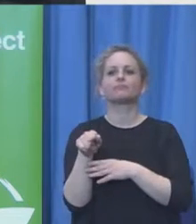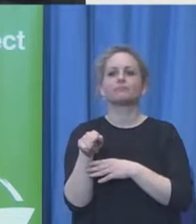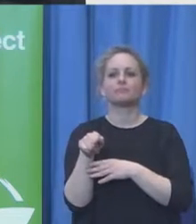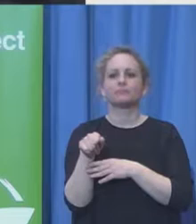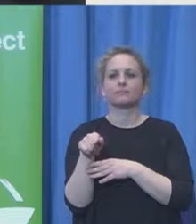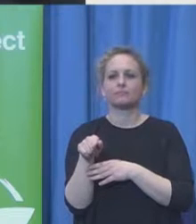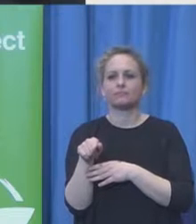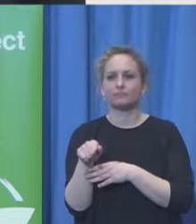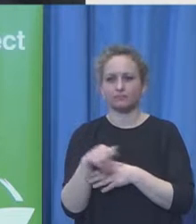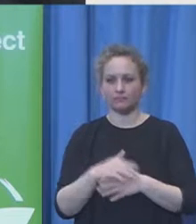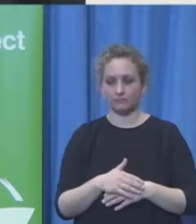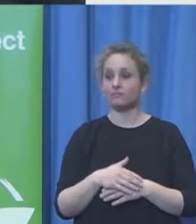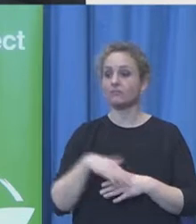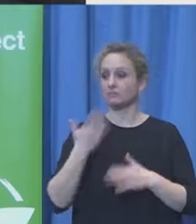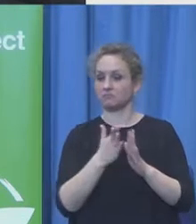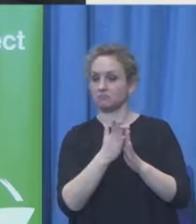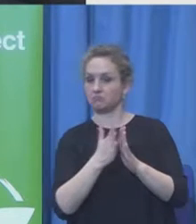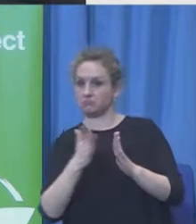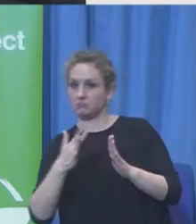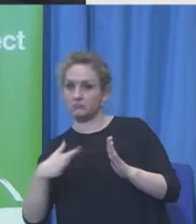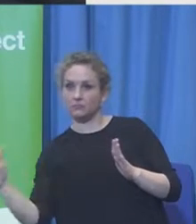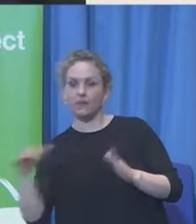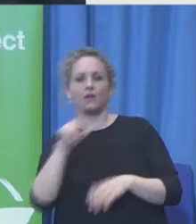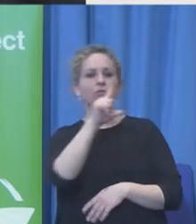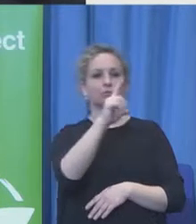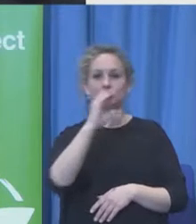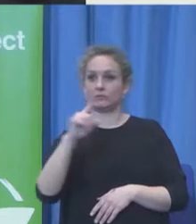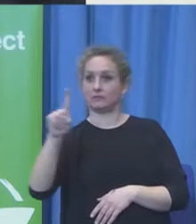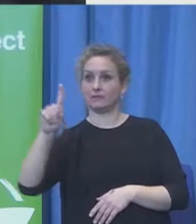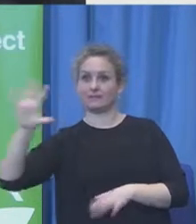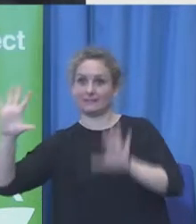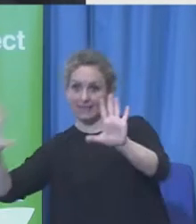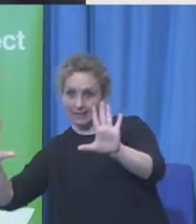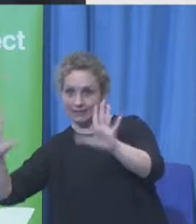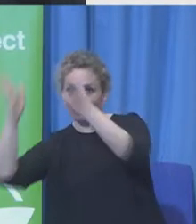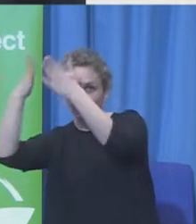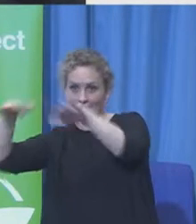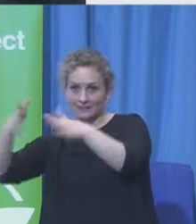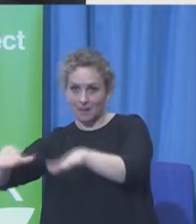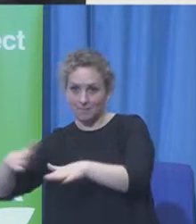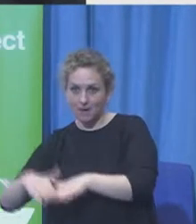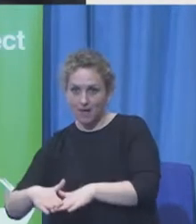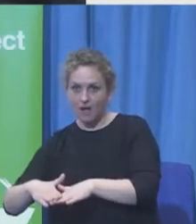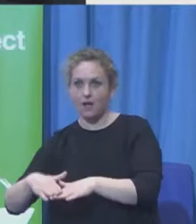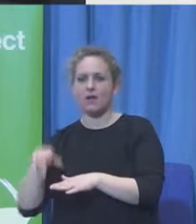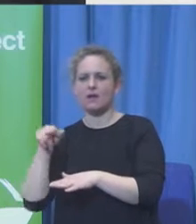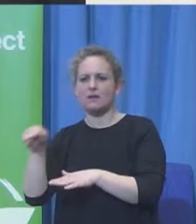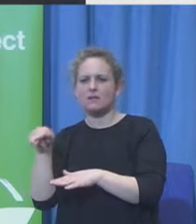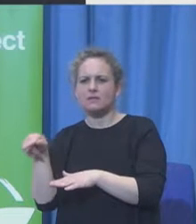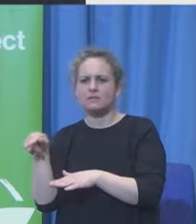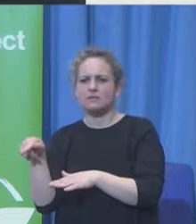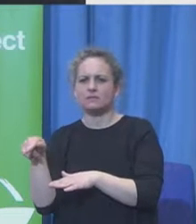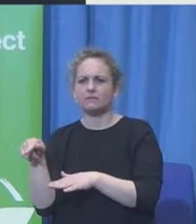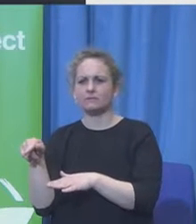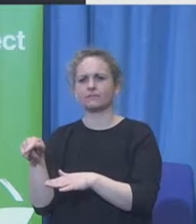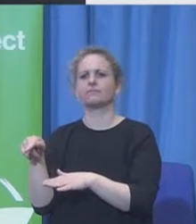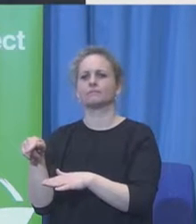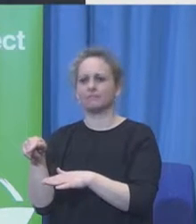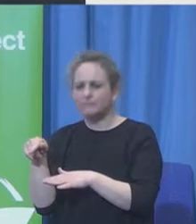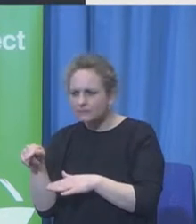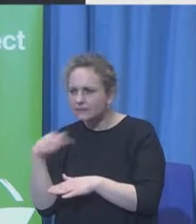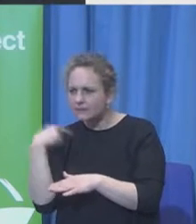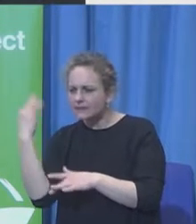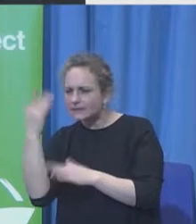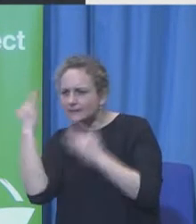December 2010. The government's number one priority was to rescue the economy and try and get us out of the